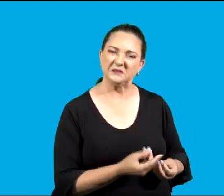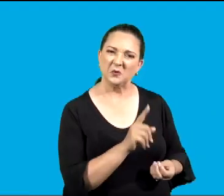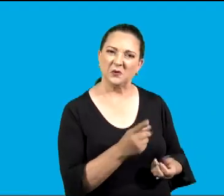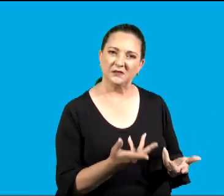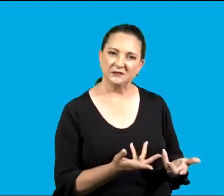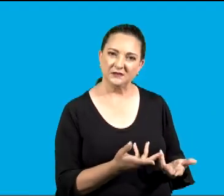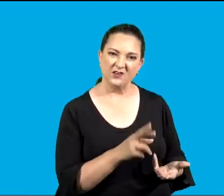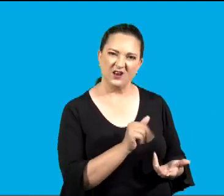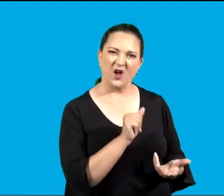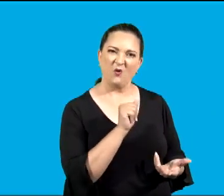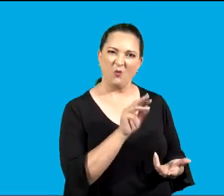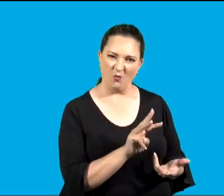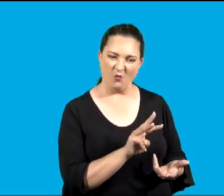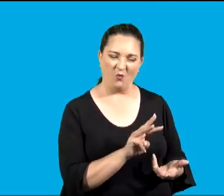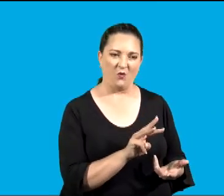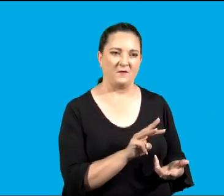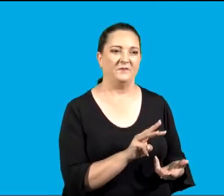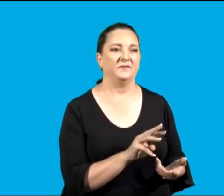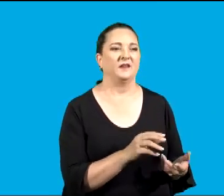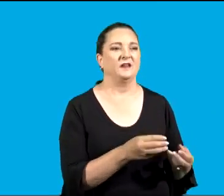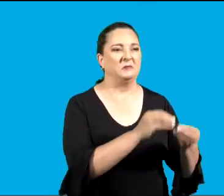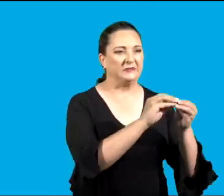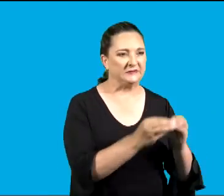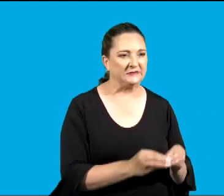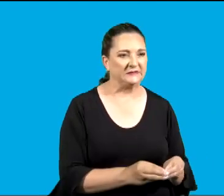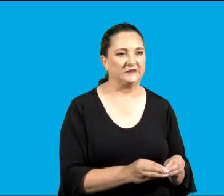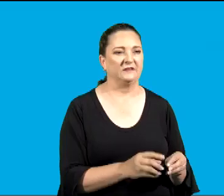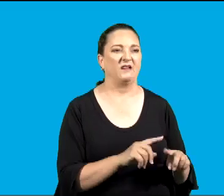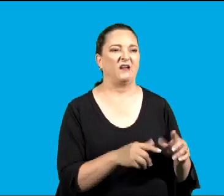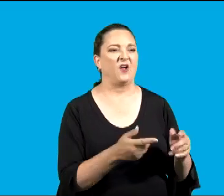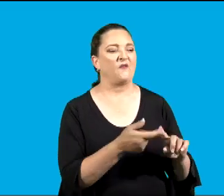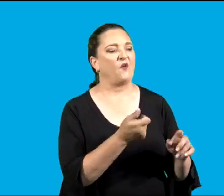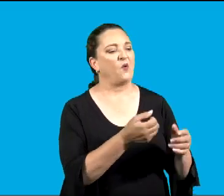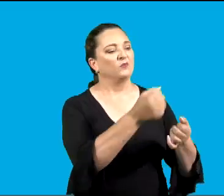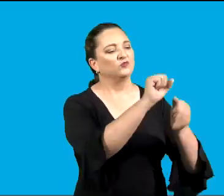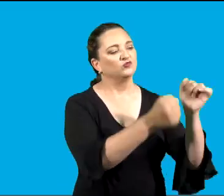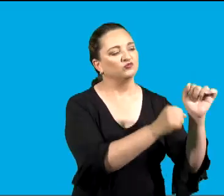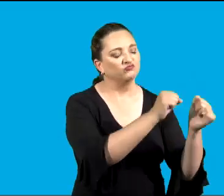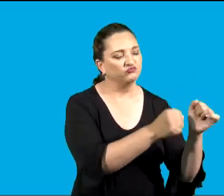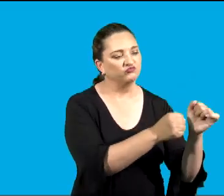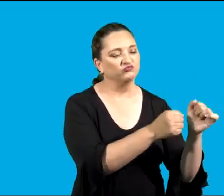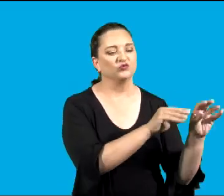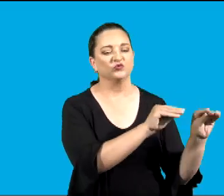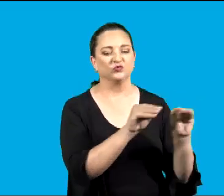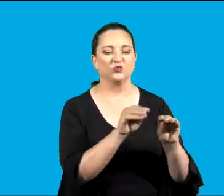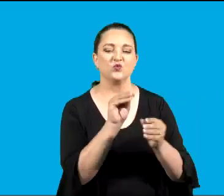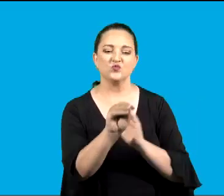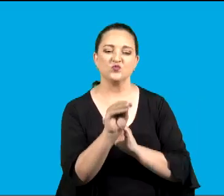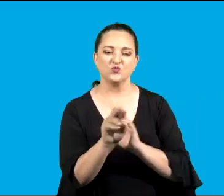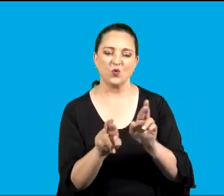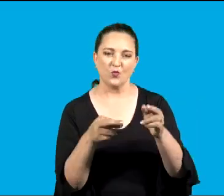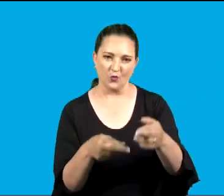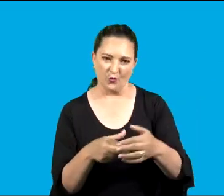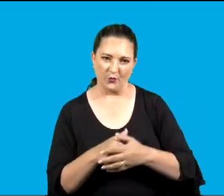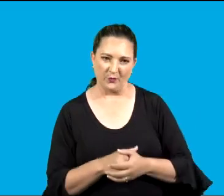raw material fabric to manufacture the t-shirts, fabric issued from the storeroom to the factory for production.